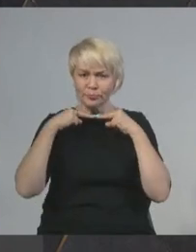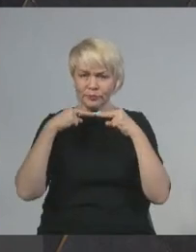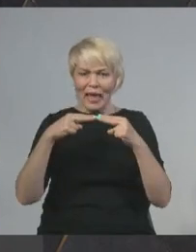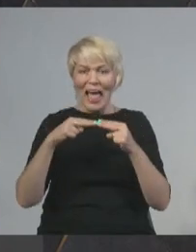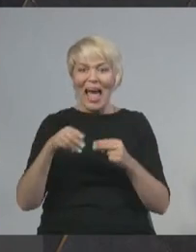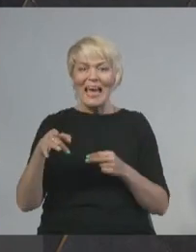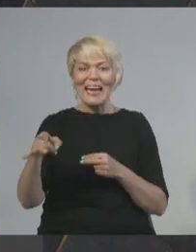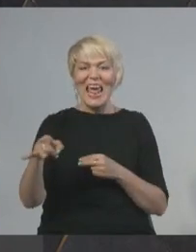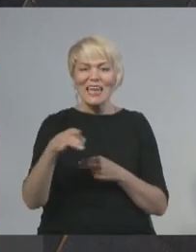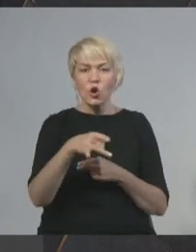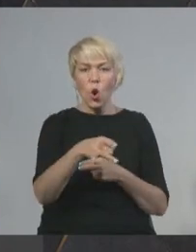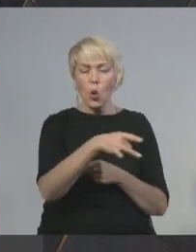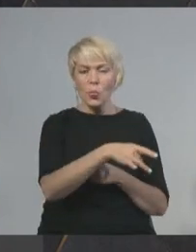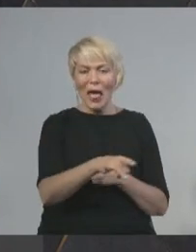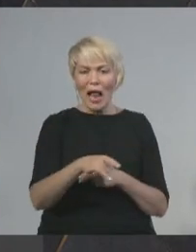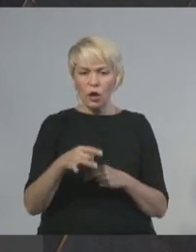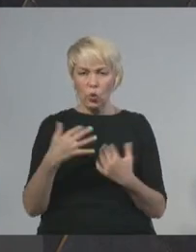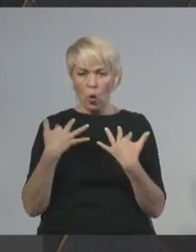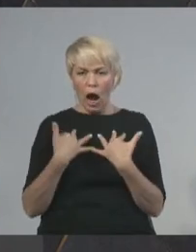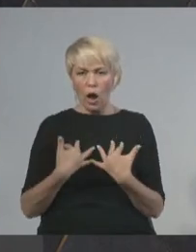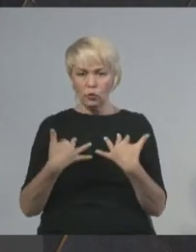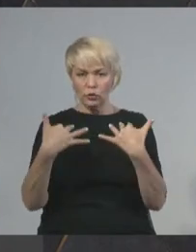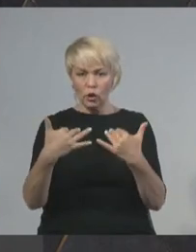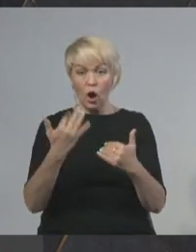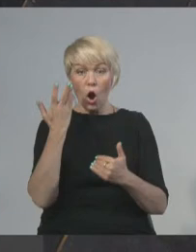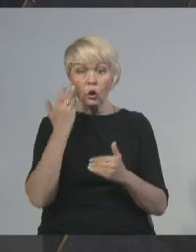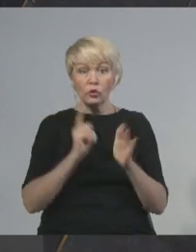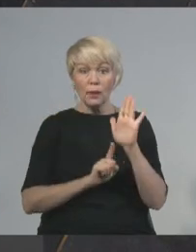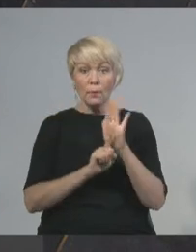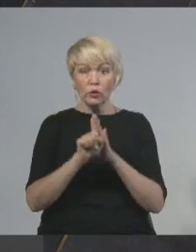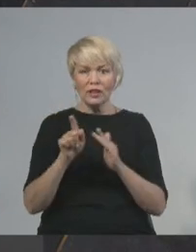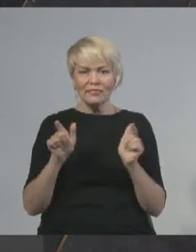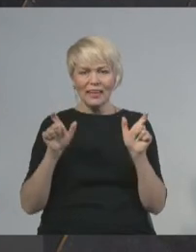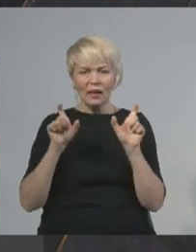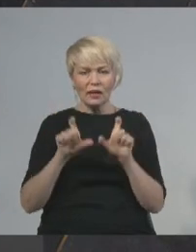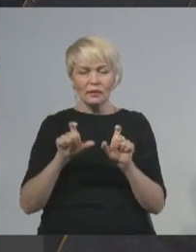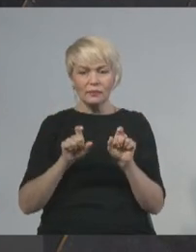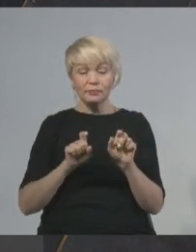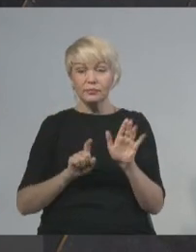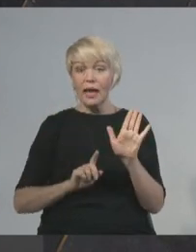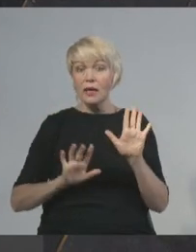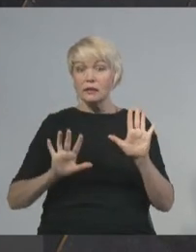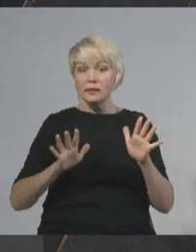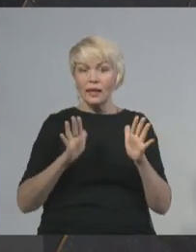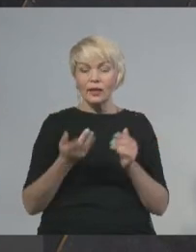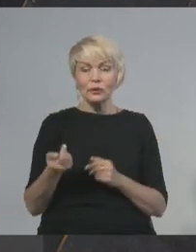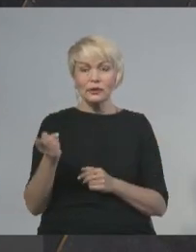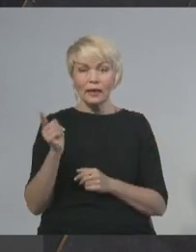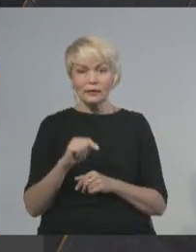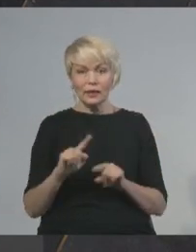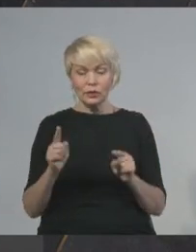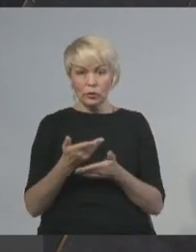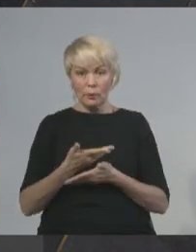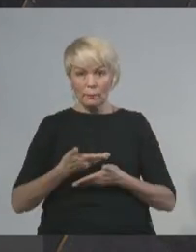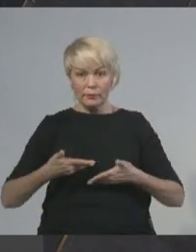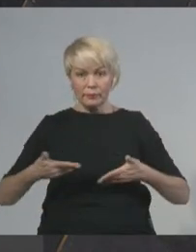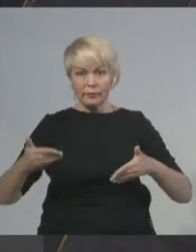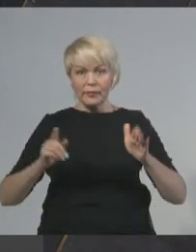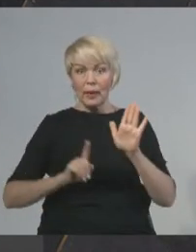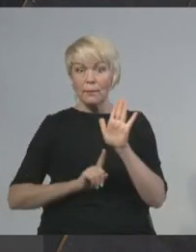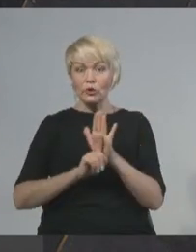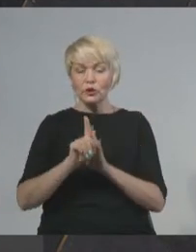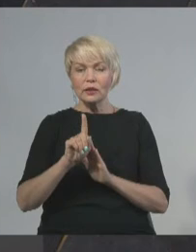pages that have a very um centralized audience when the